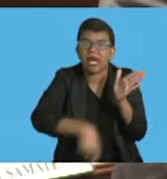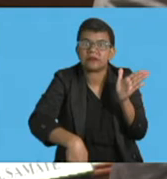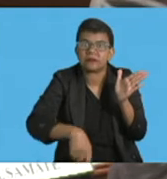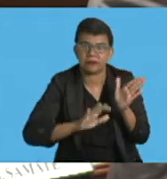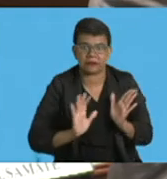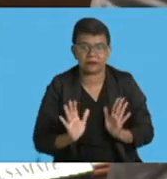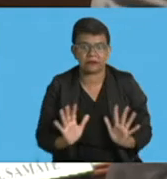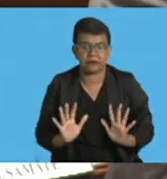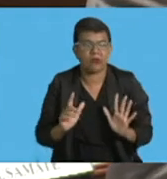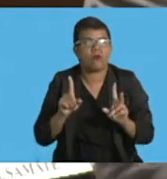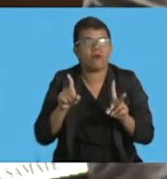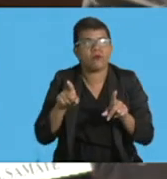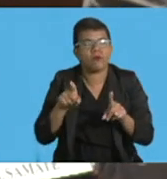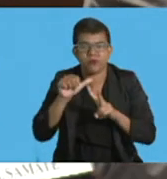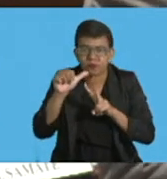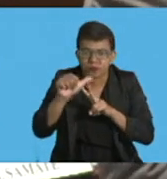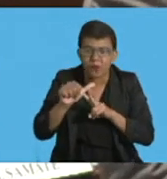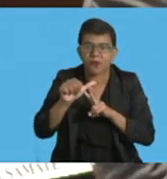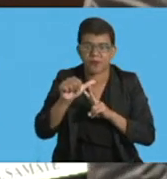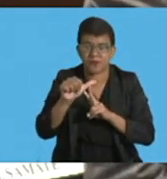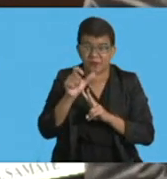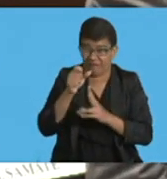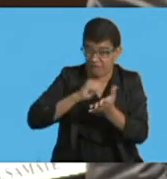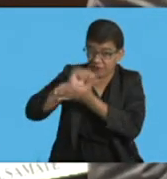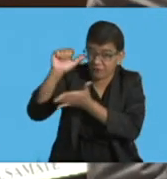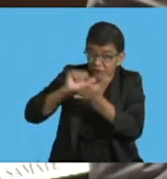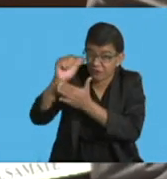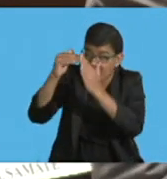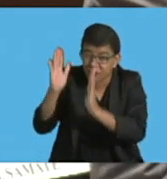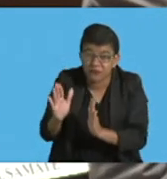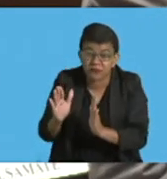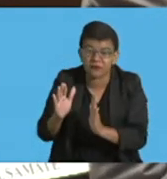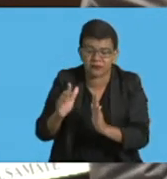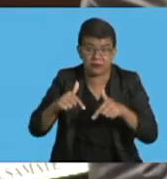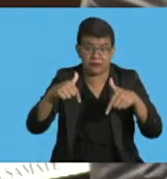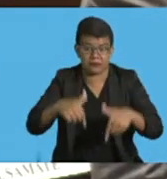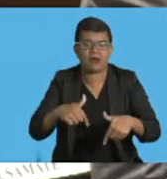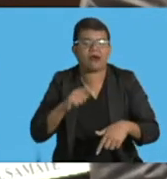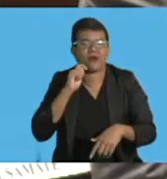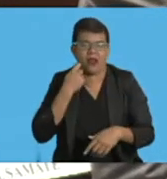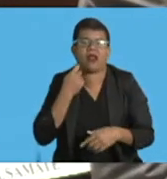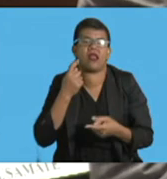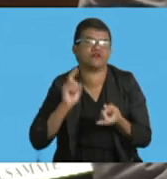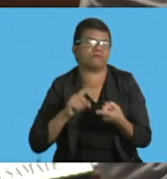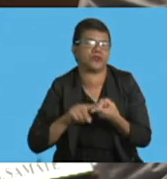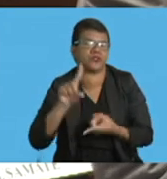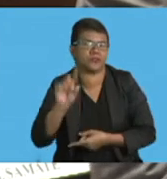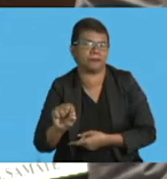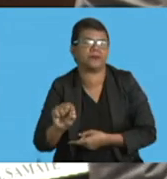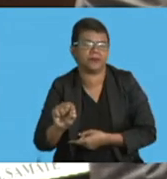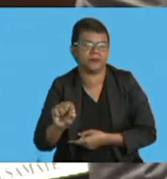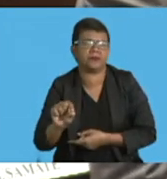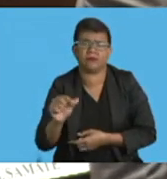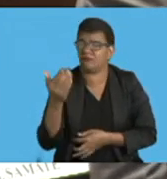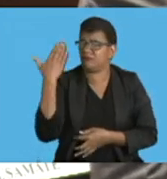very attractive incentive rates. Only 2 days ago, I was talking to some business people, and I'm told there's about 8 different